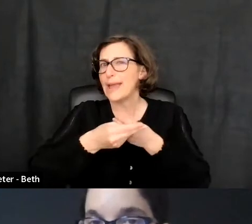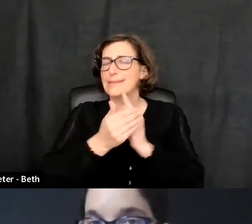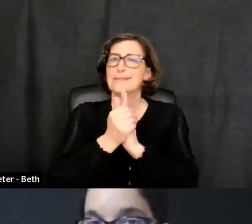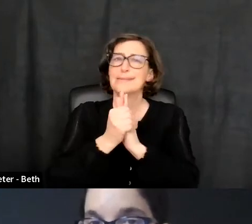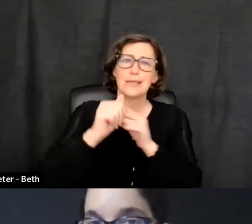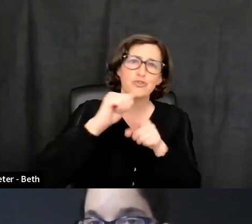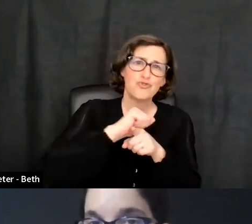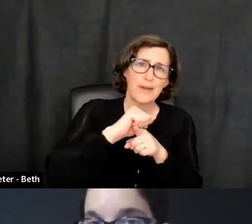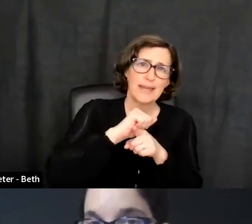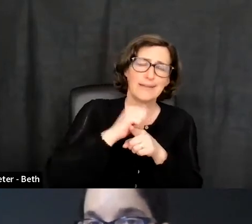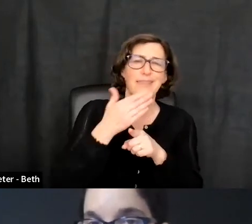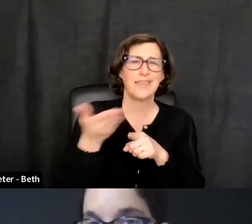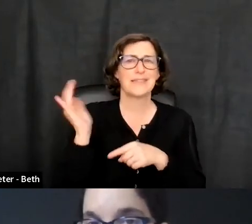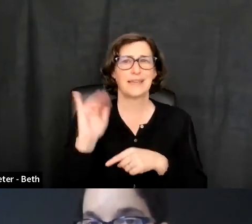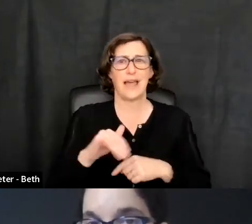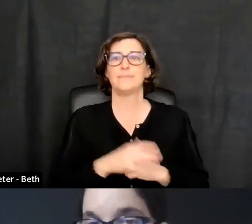training,